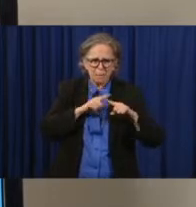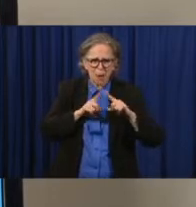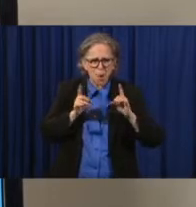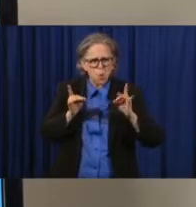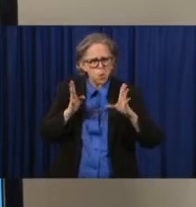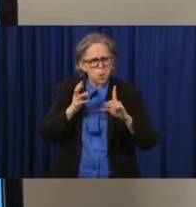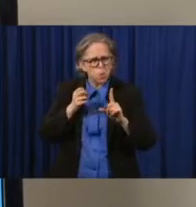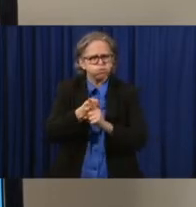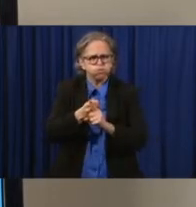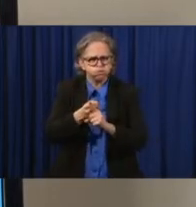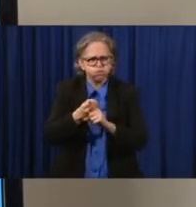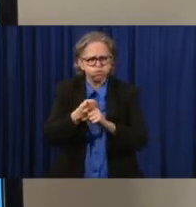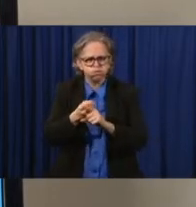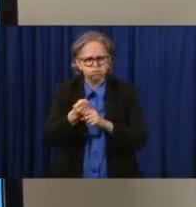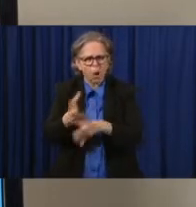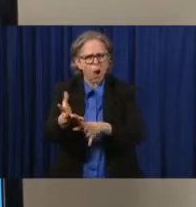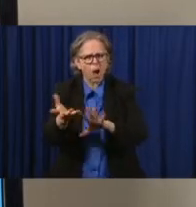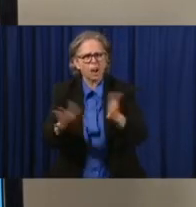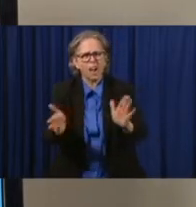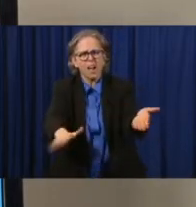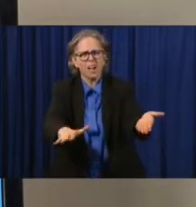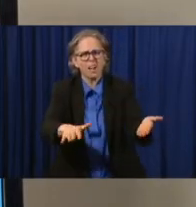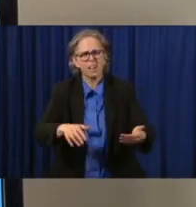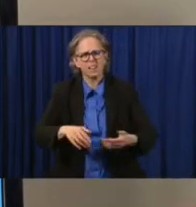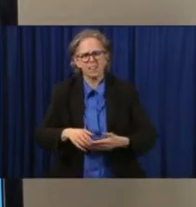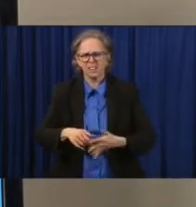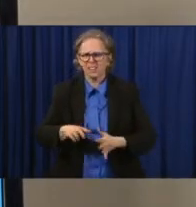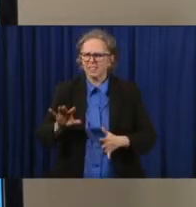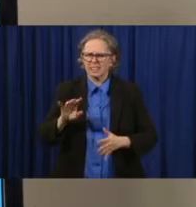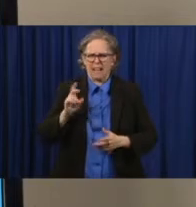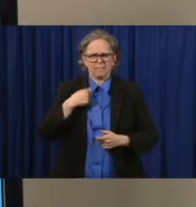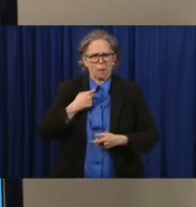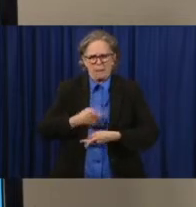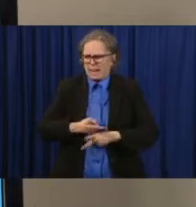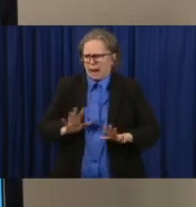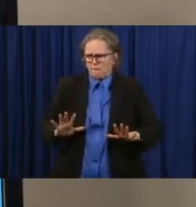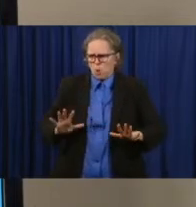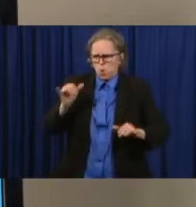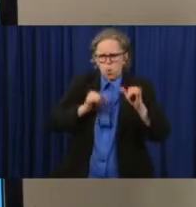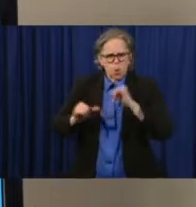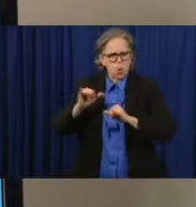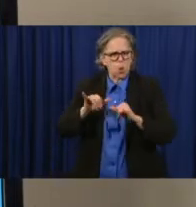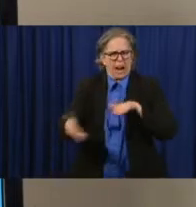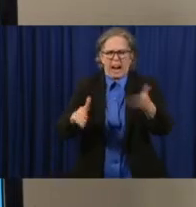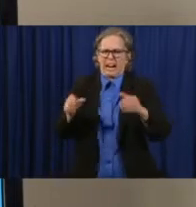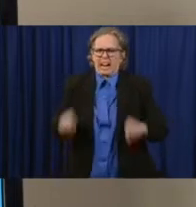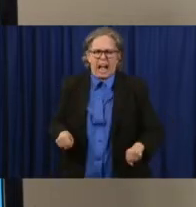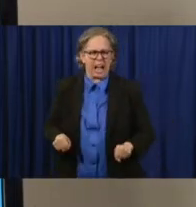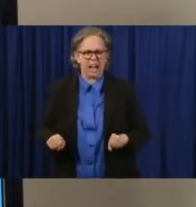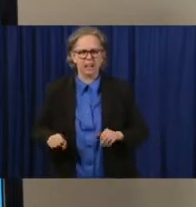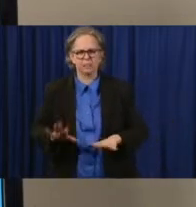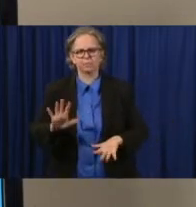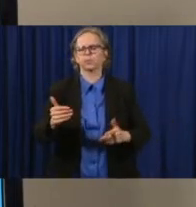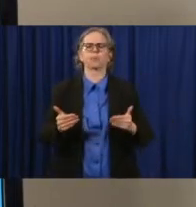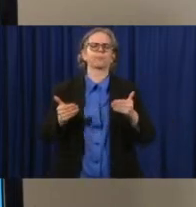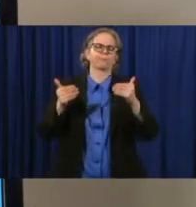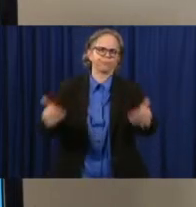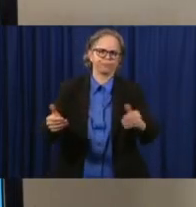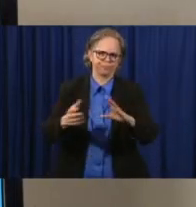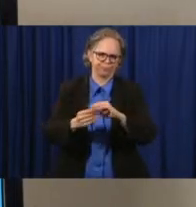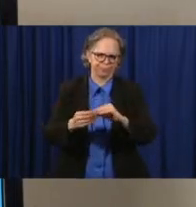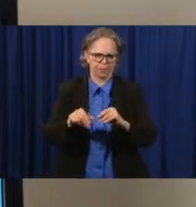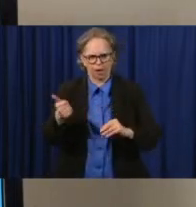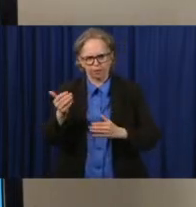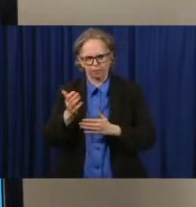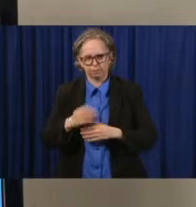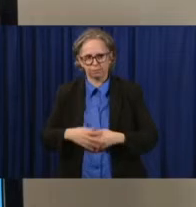how very careful we do have to be. Moving on here, Eric. Really, we've tested